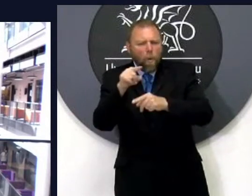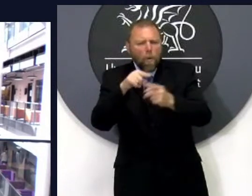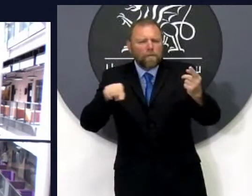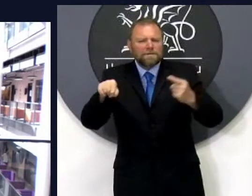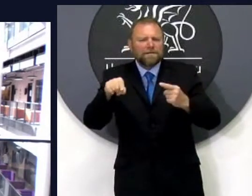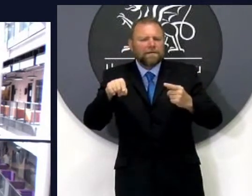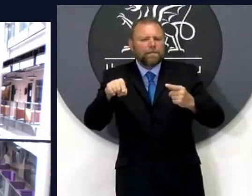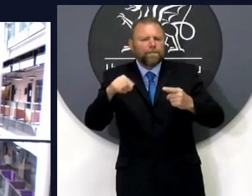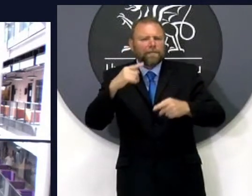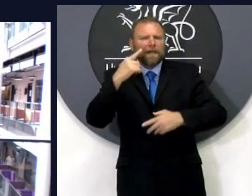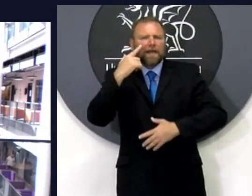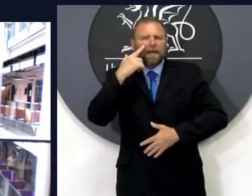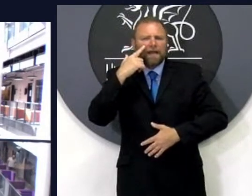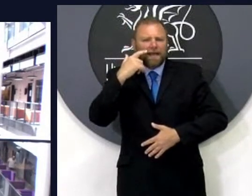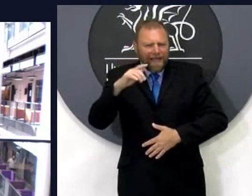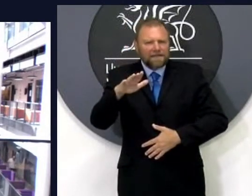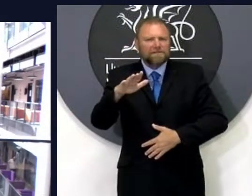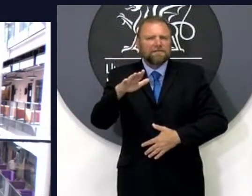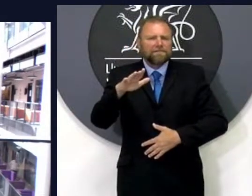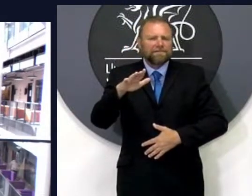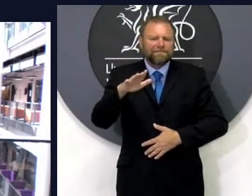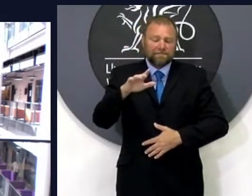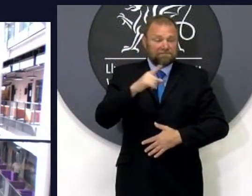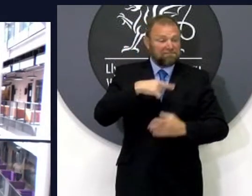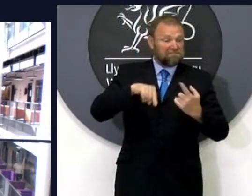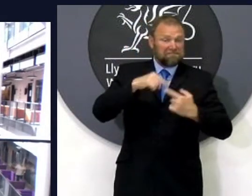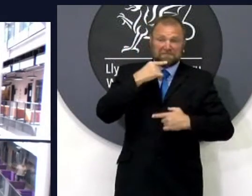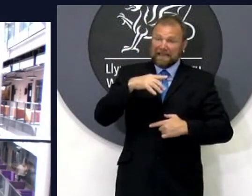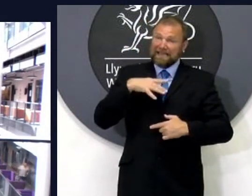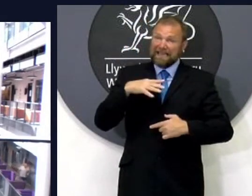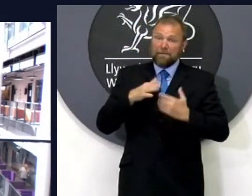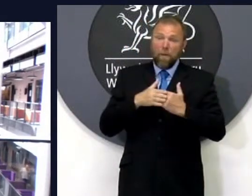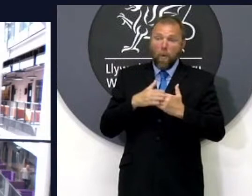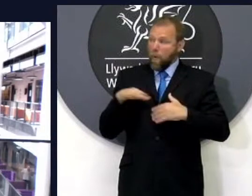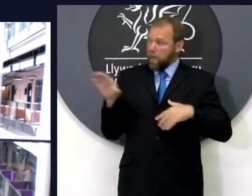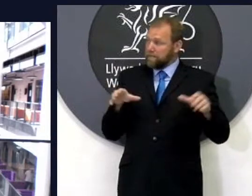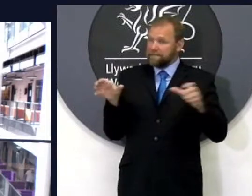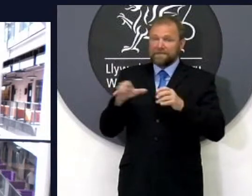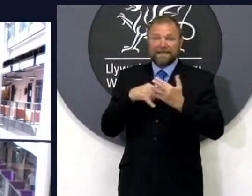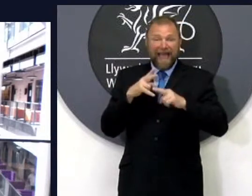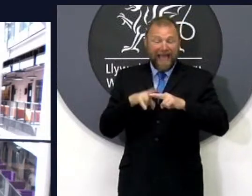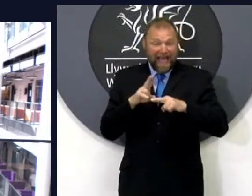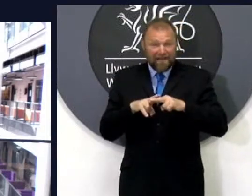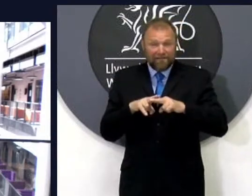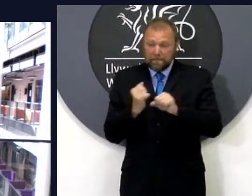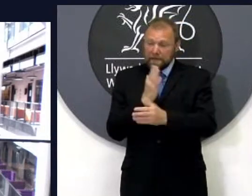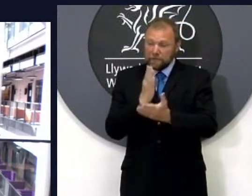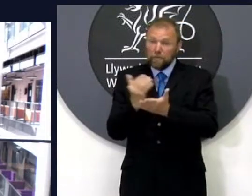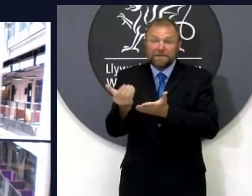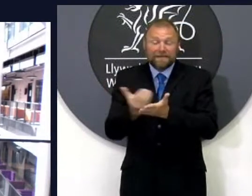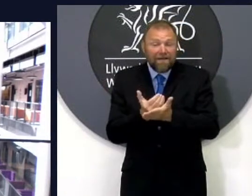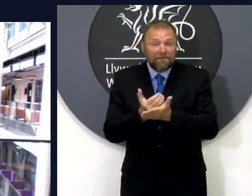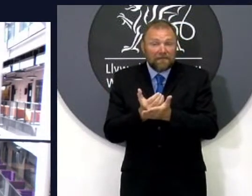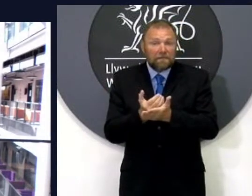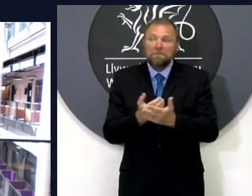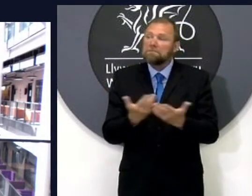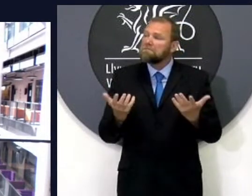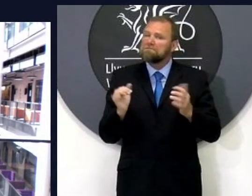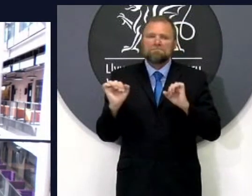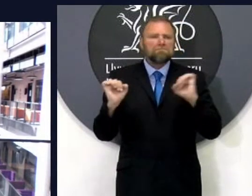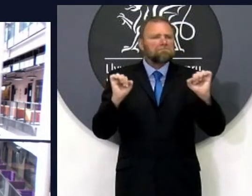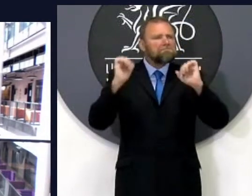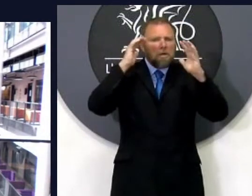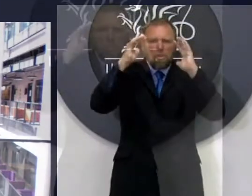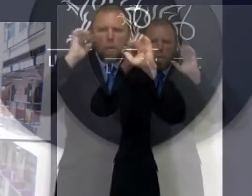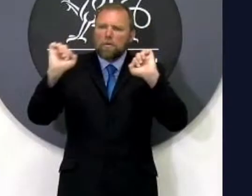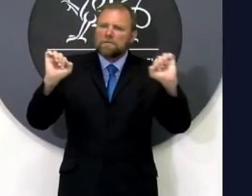of, talking about needing more manpower and resources to make this safe. Could I have a response on that,